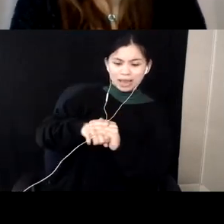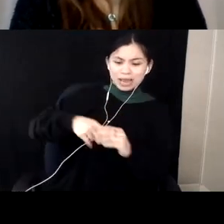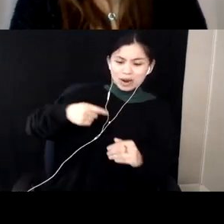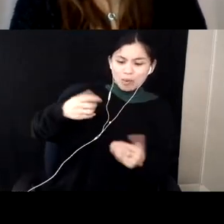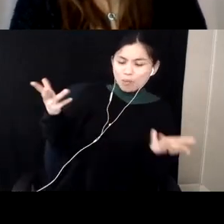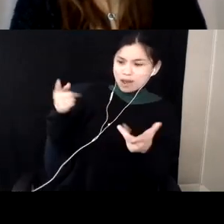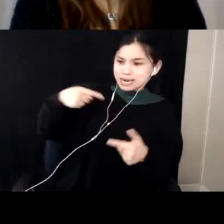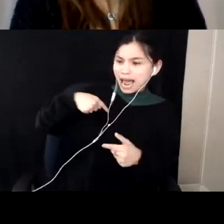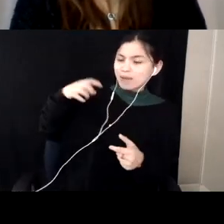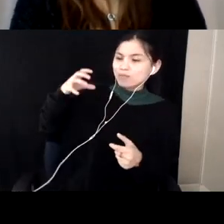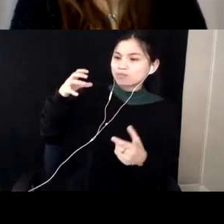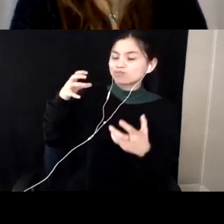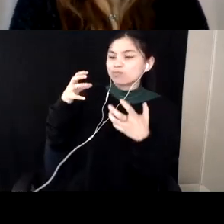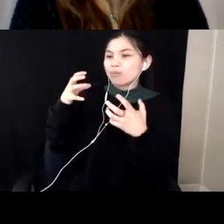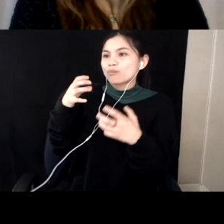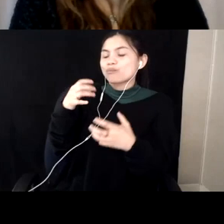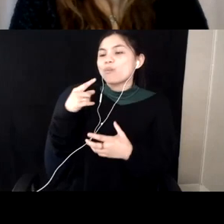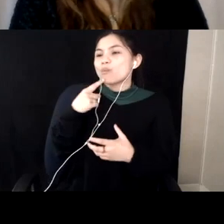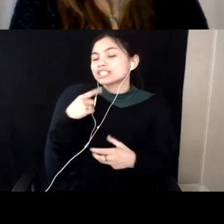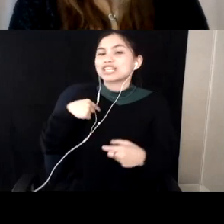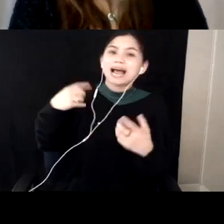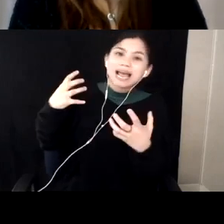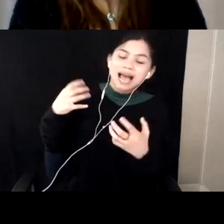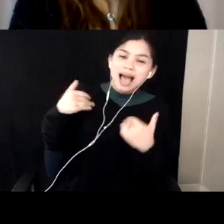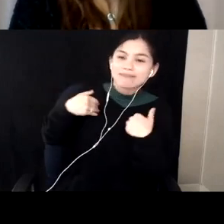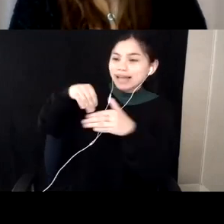wish they had access to?